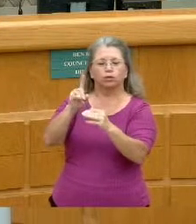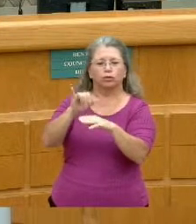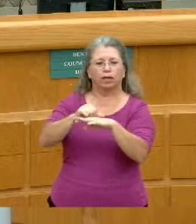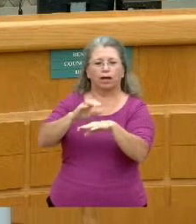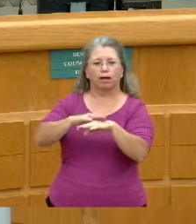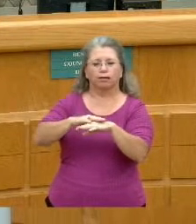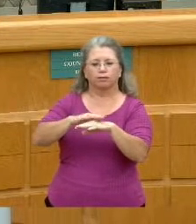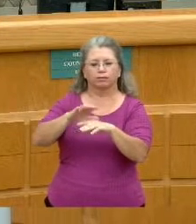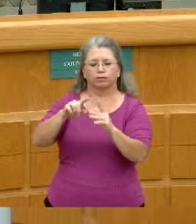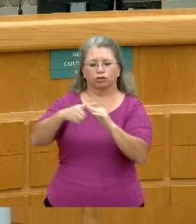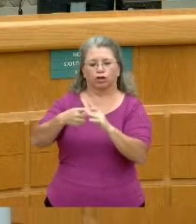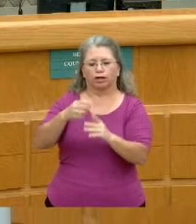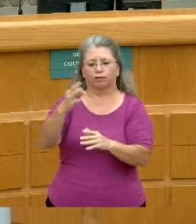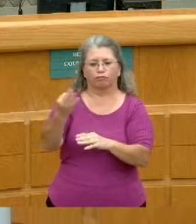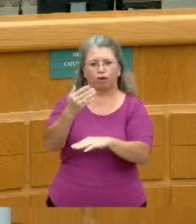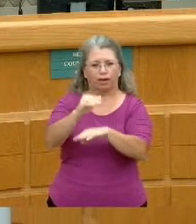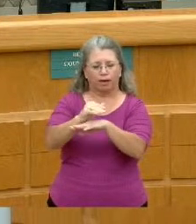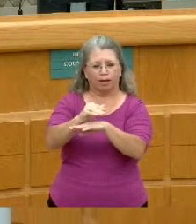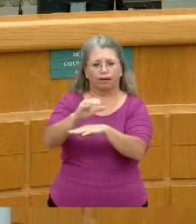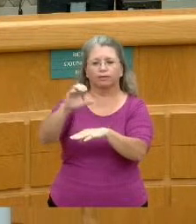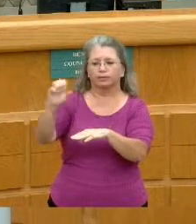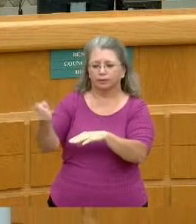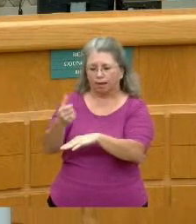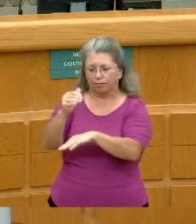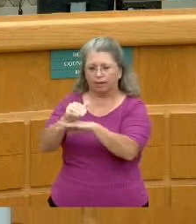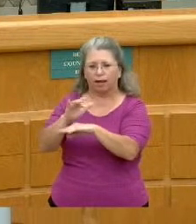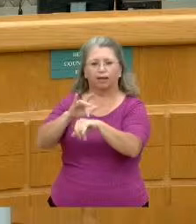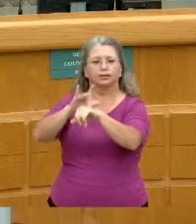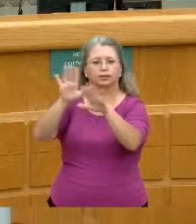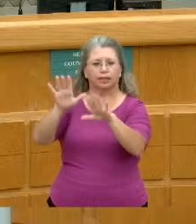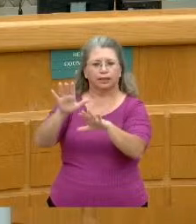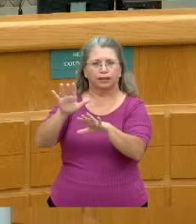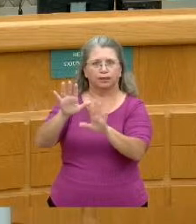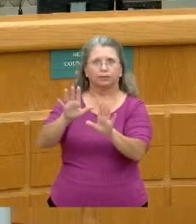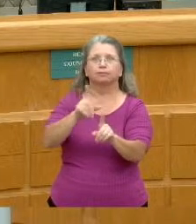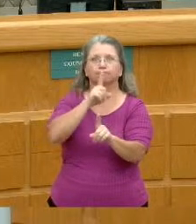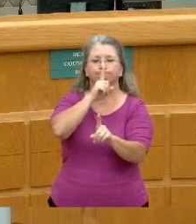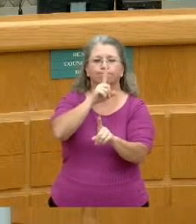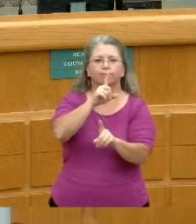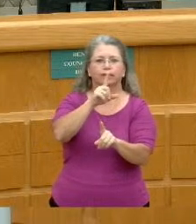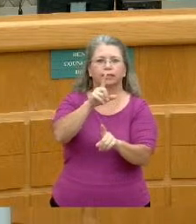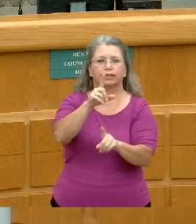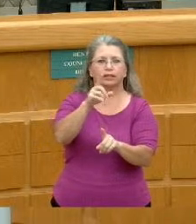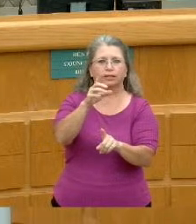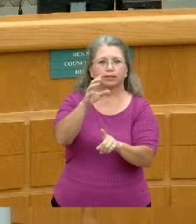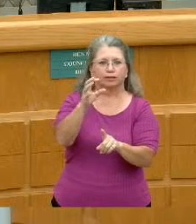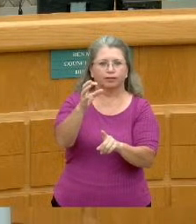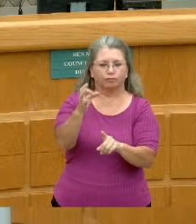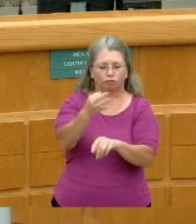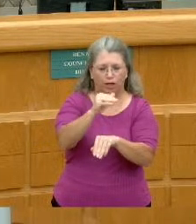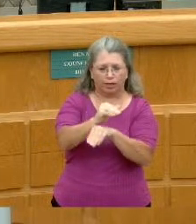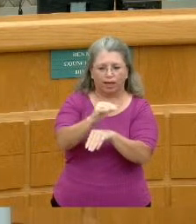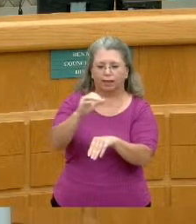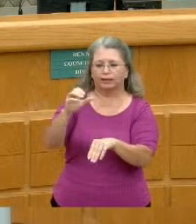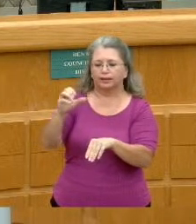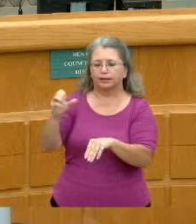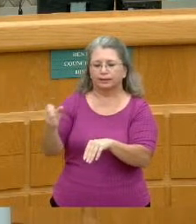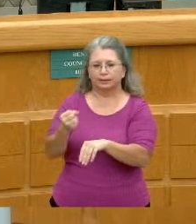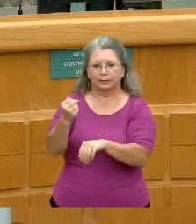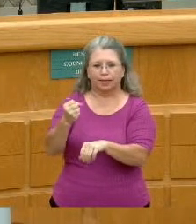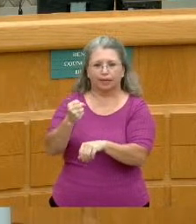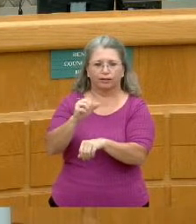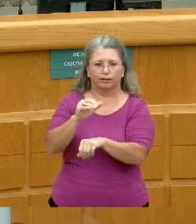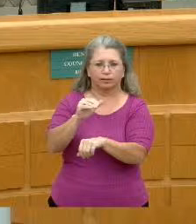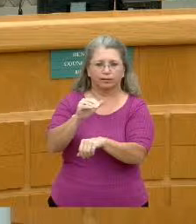beginning Friday night, and then Saturday night and Sunday night. I'm sorry, Friday night, Sunday night, and Monday night, the 4th of July,